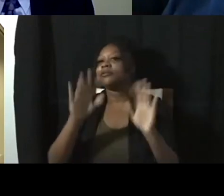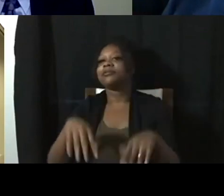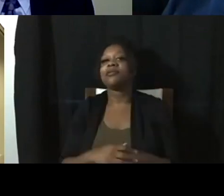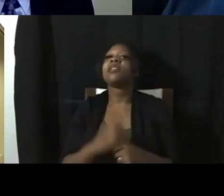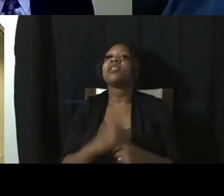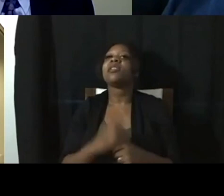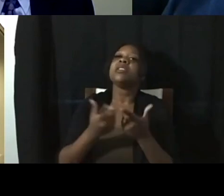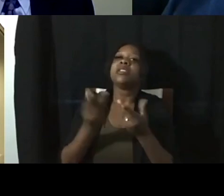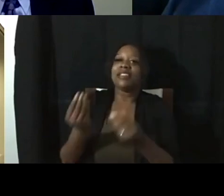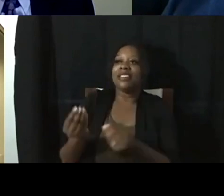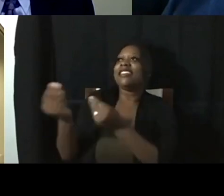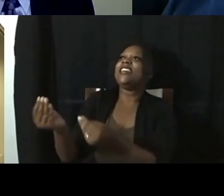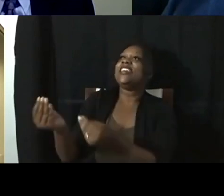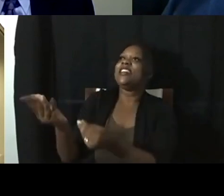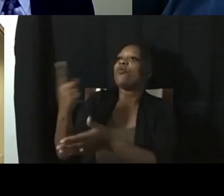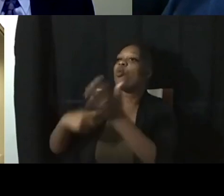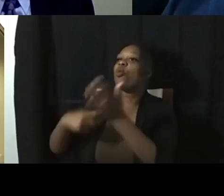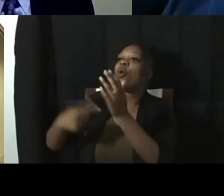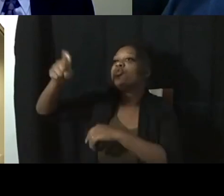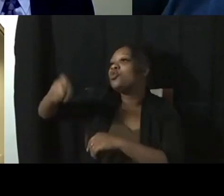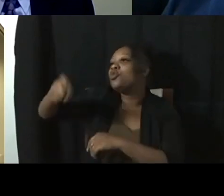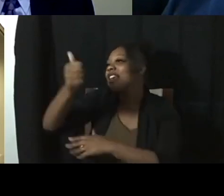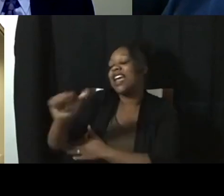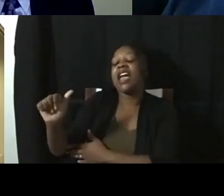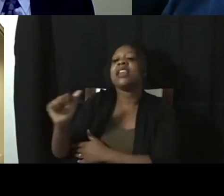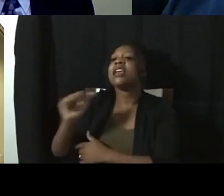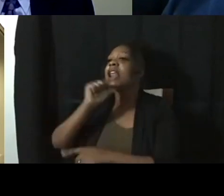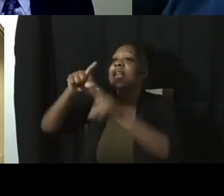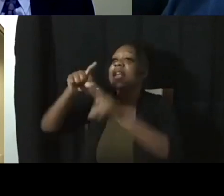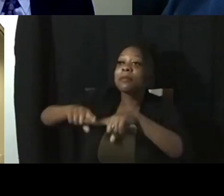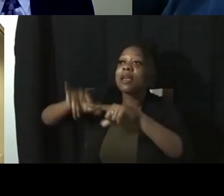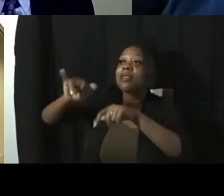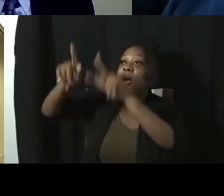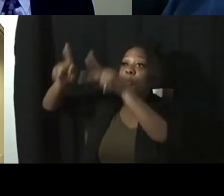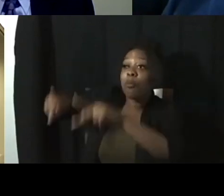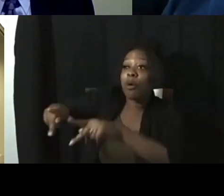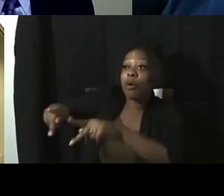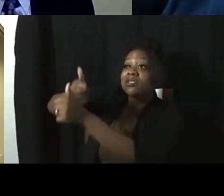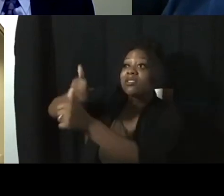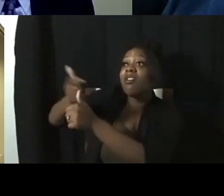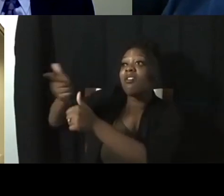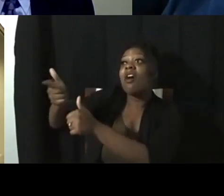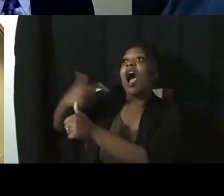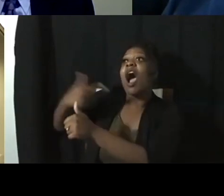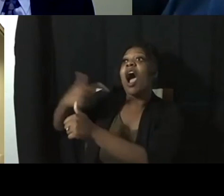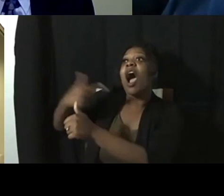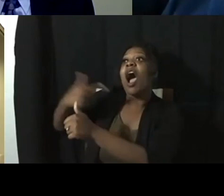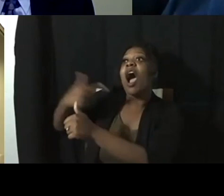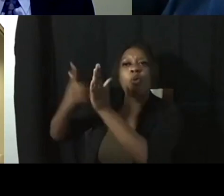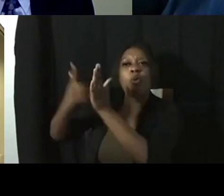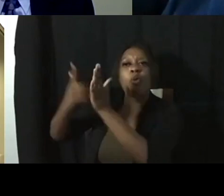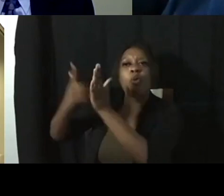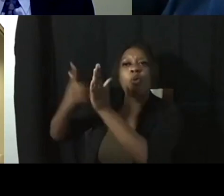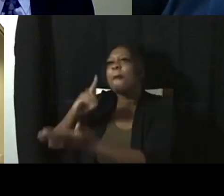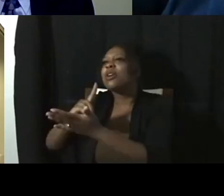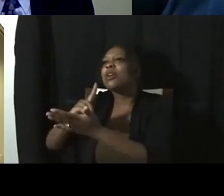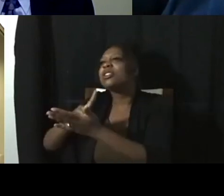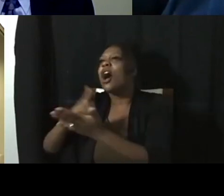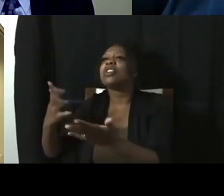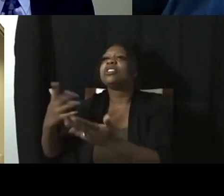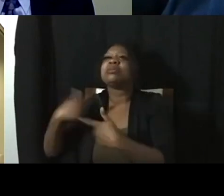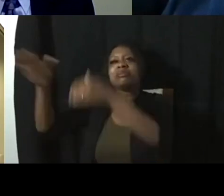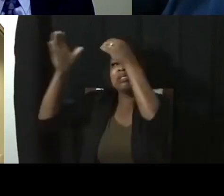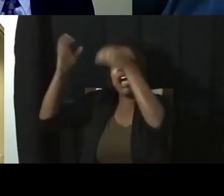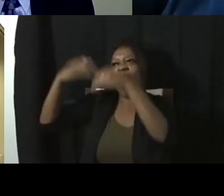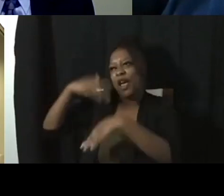depend on the person requesting it, being a lawyer or being a doctor or having certain experience and know how to ask something, or